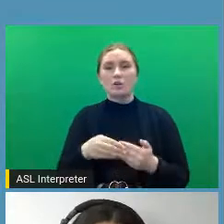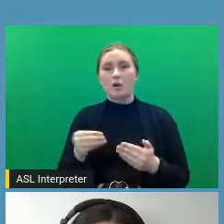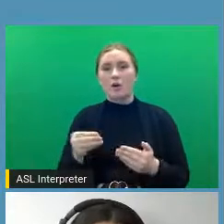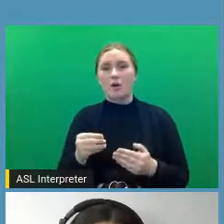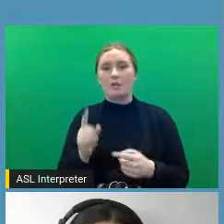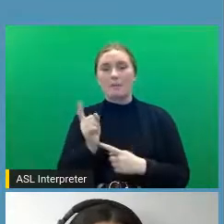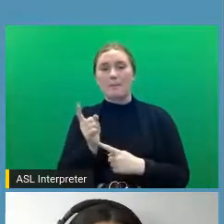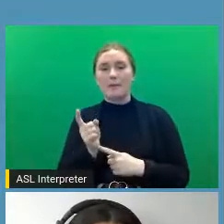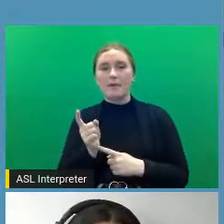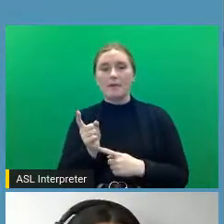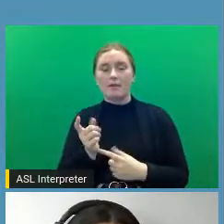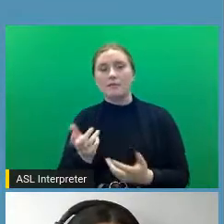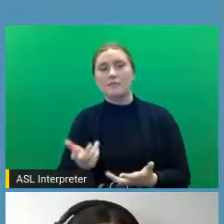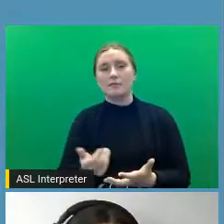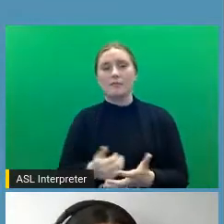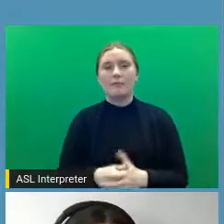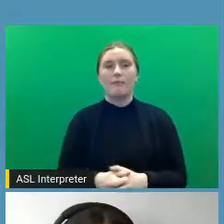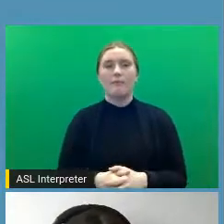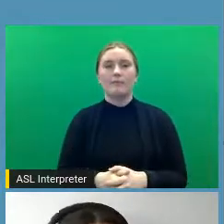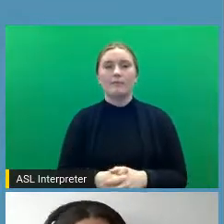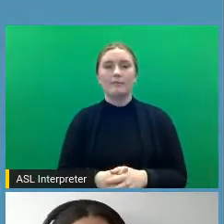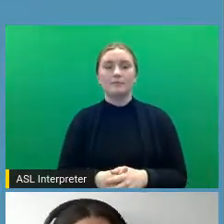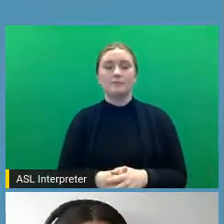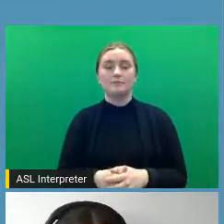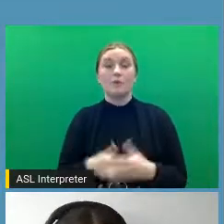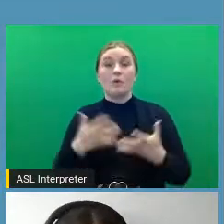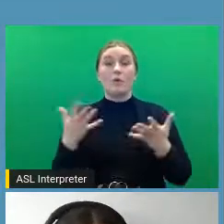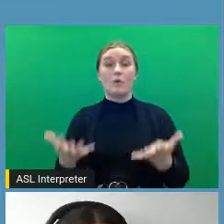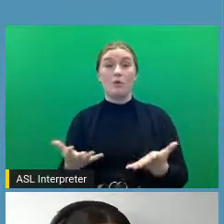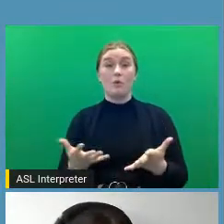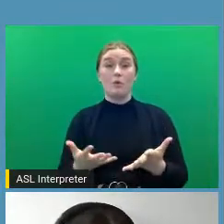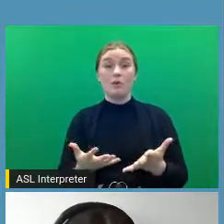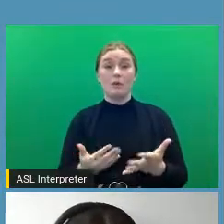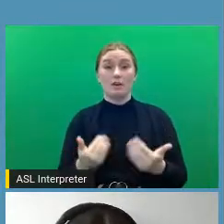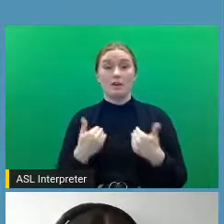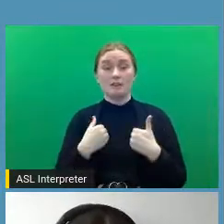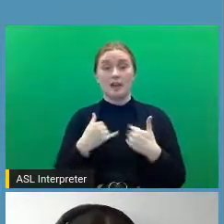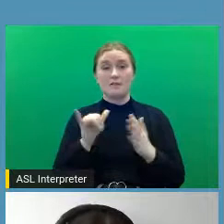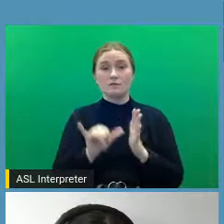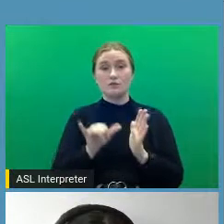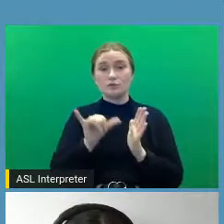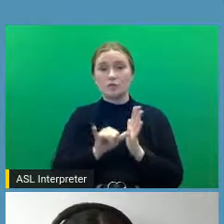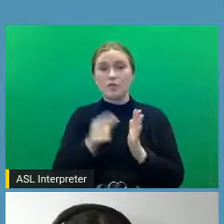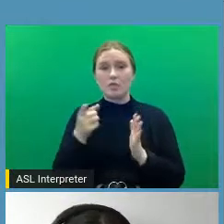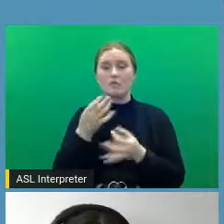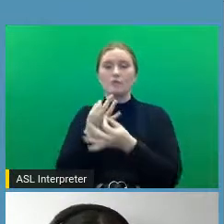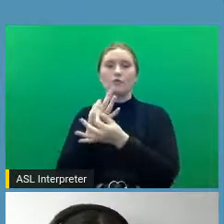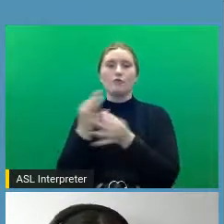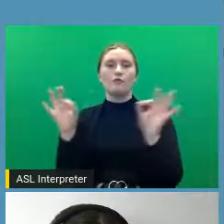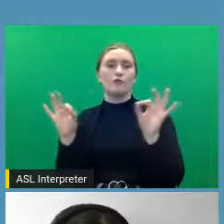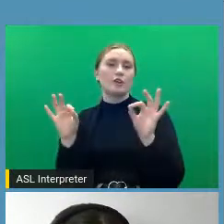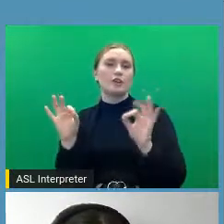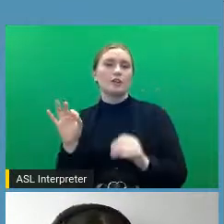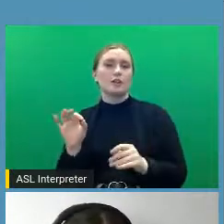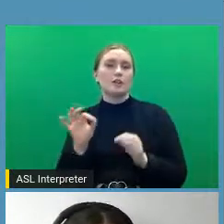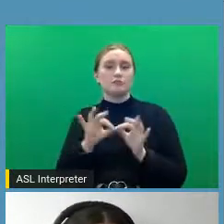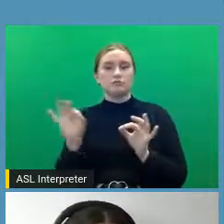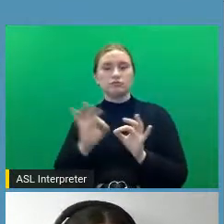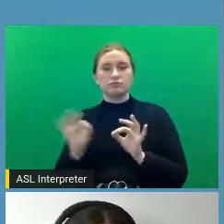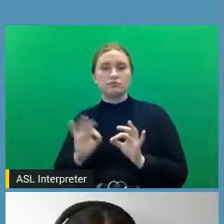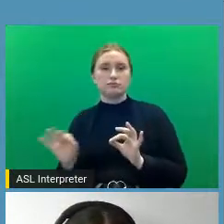have nonprofit rates. Or there's YouTube, which is a free transcription